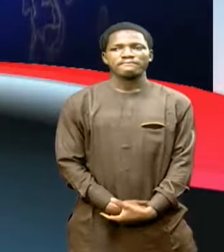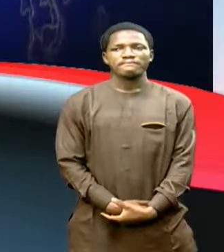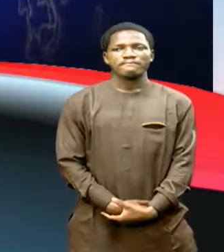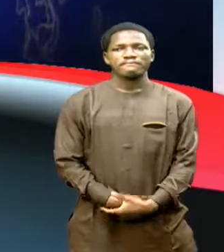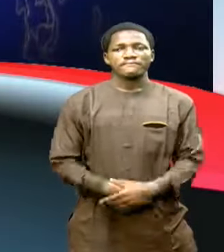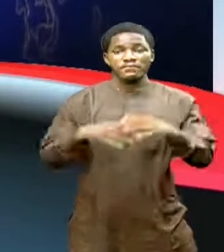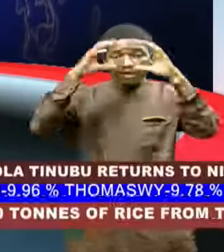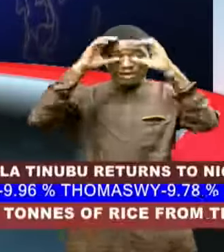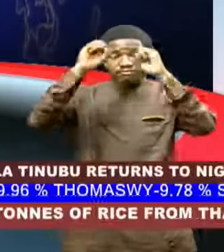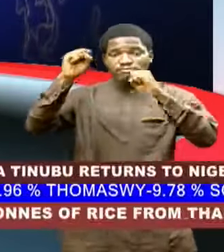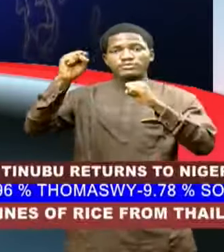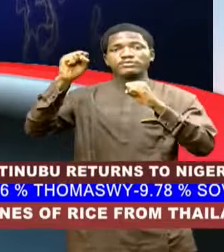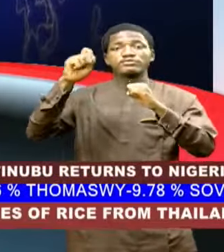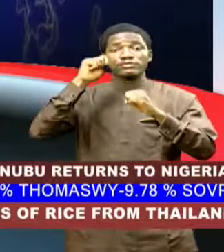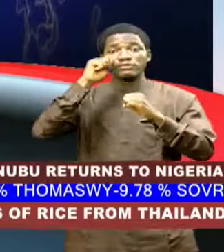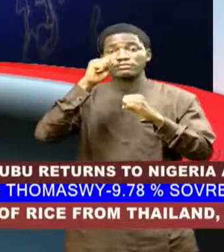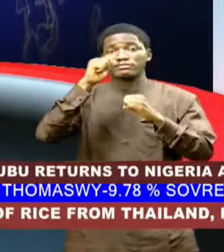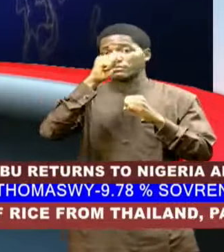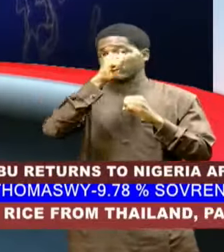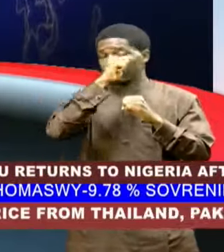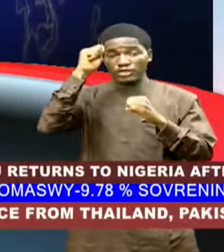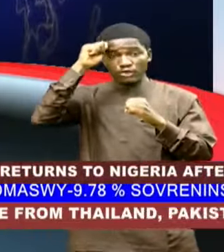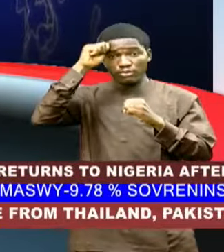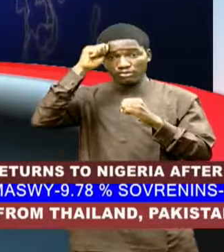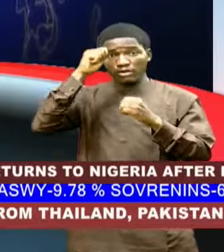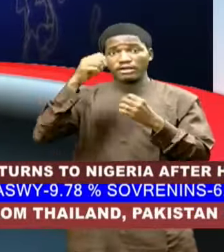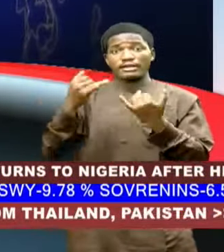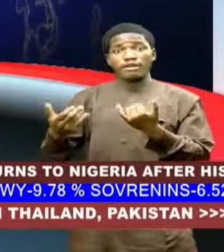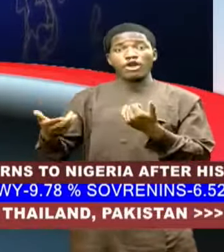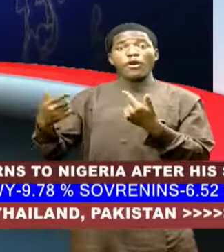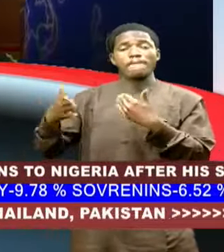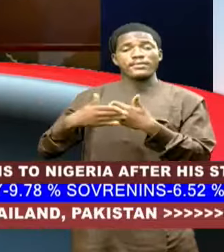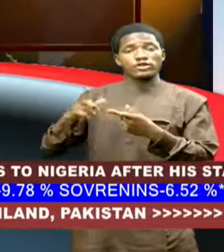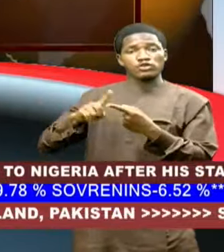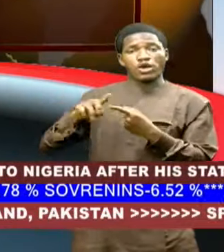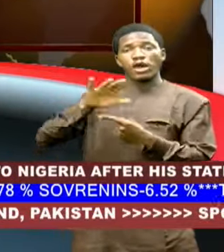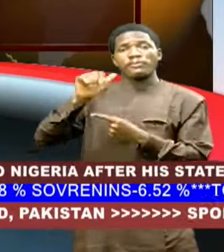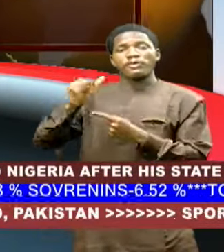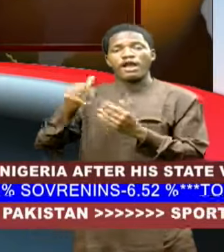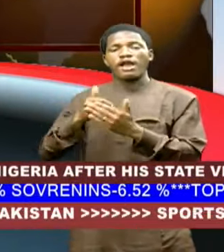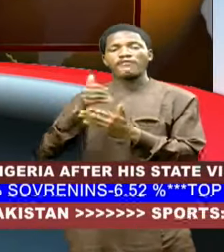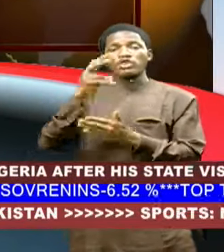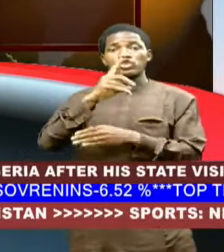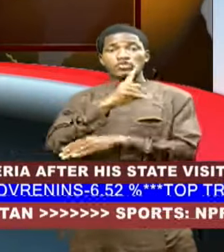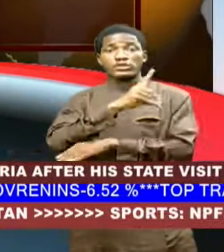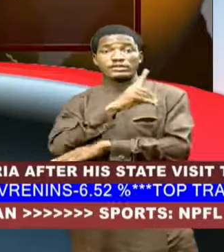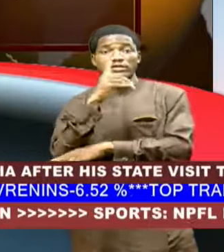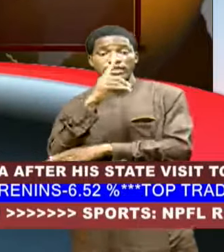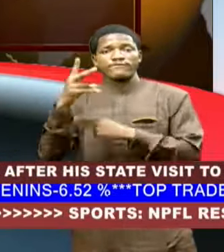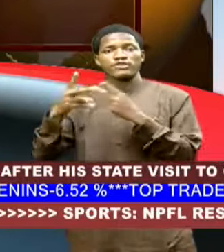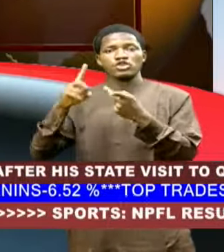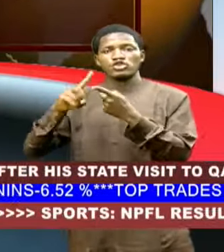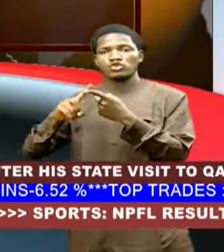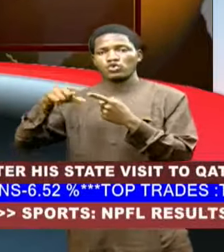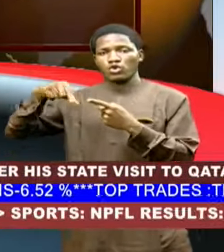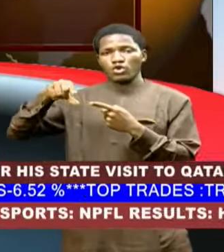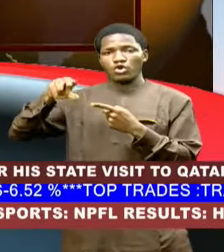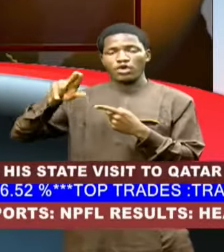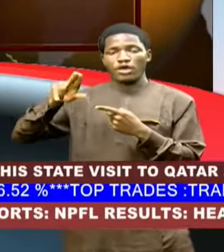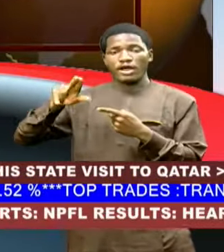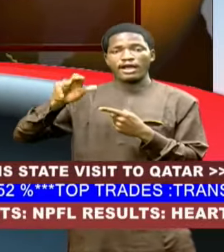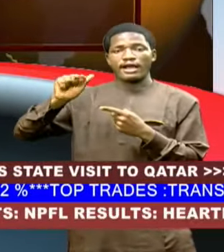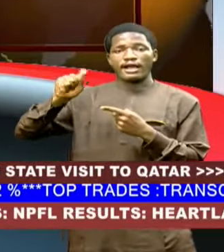President Bola Tinubu has returned to Abuja after a two-day state visit to Qatar. The 001 presidential